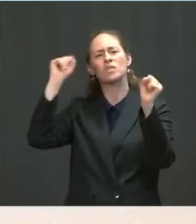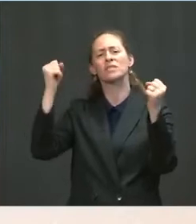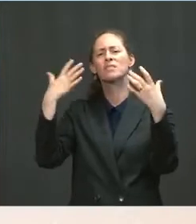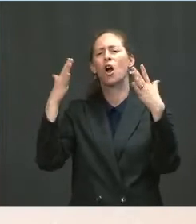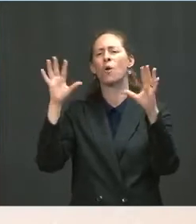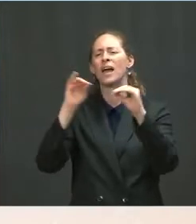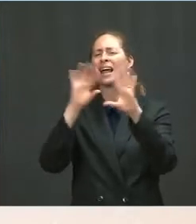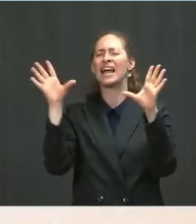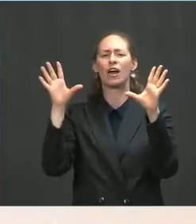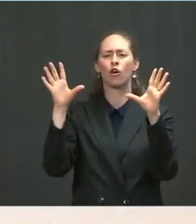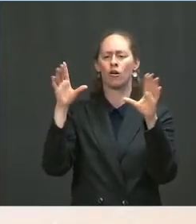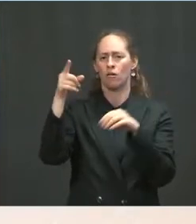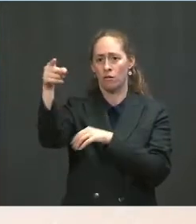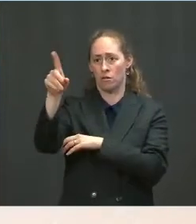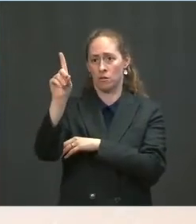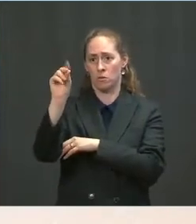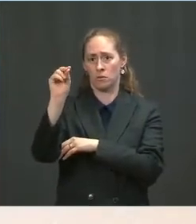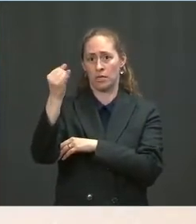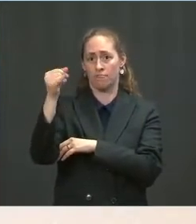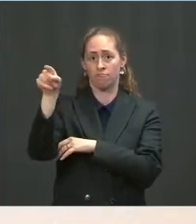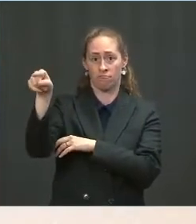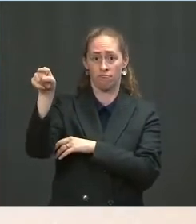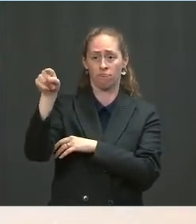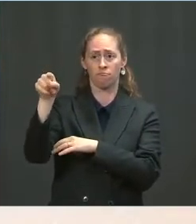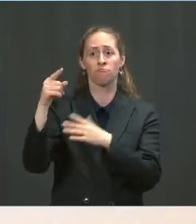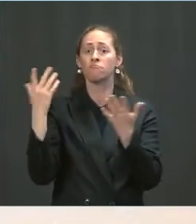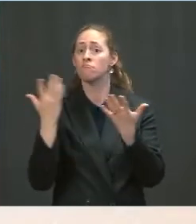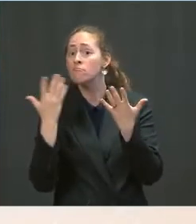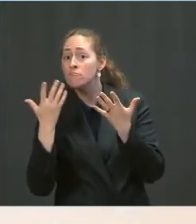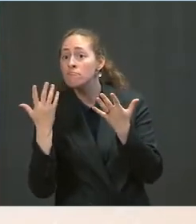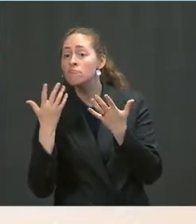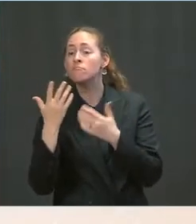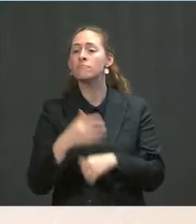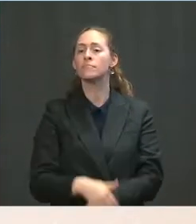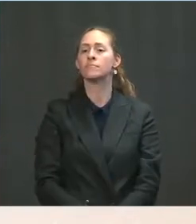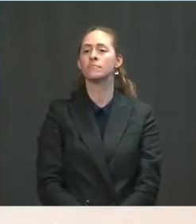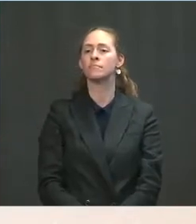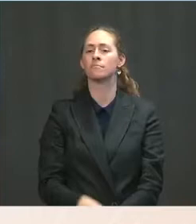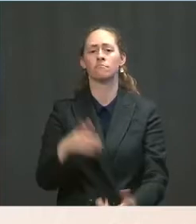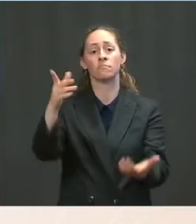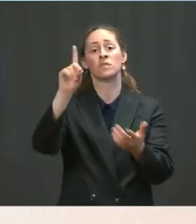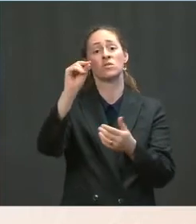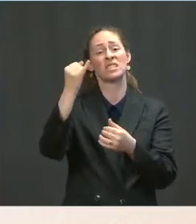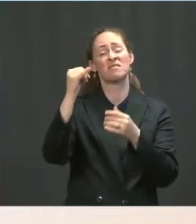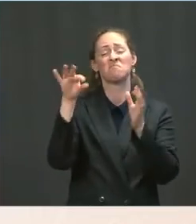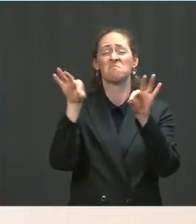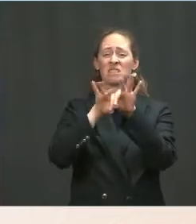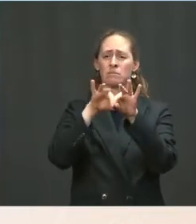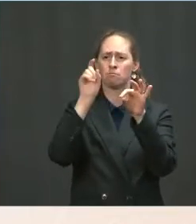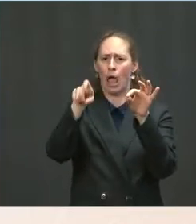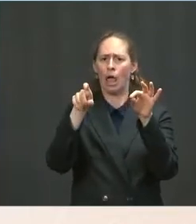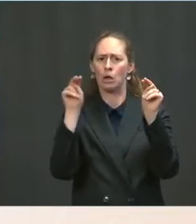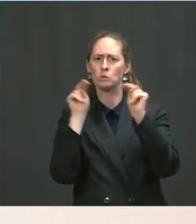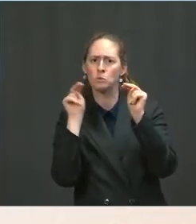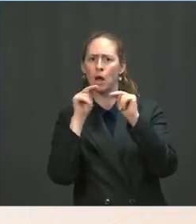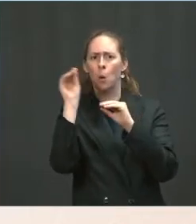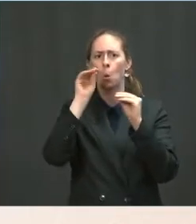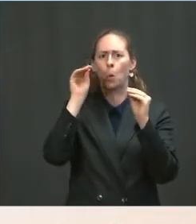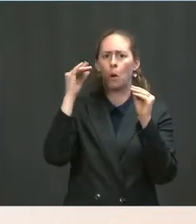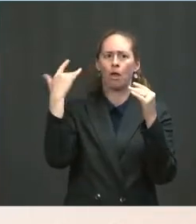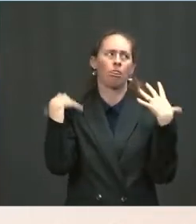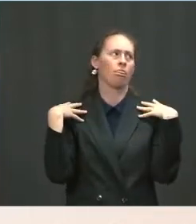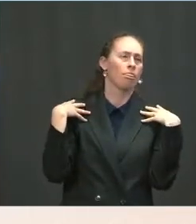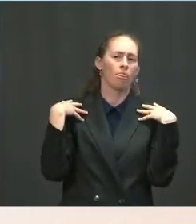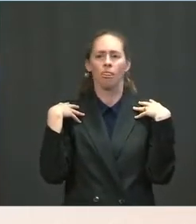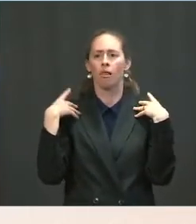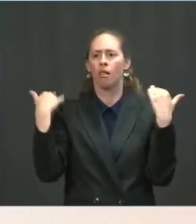free from undue political influence, and these revelations underscore why that's important. Yeah. Go